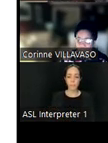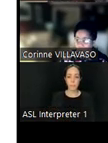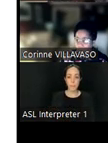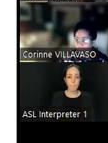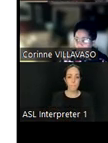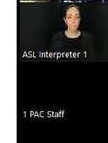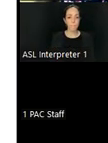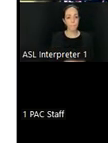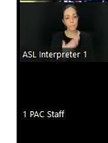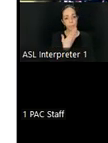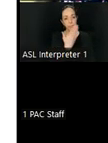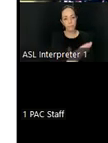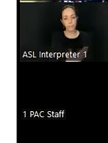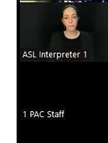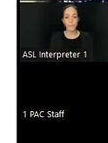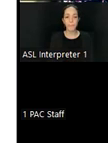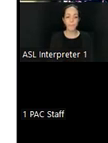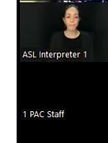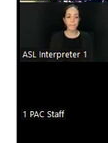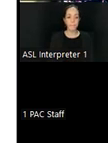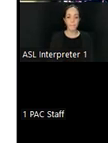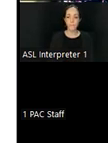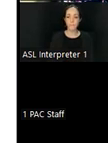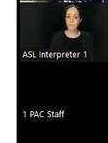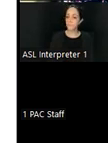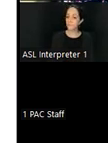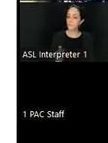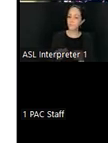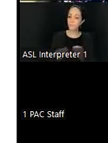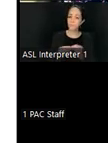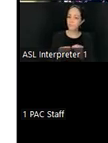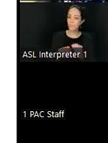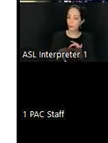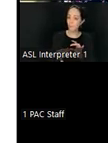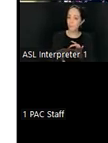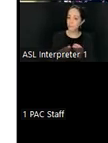Thank you for that point of clarification, staff. Do we have any comments, feedback,